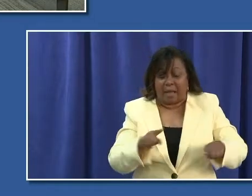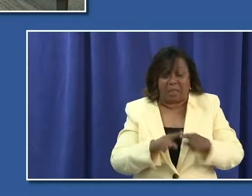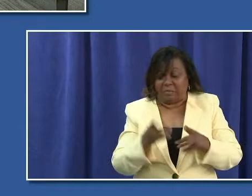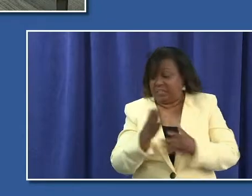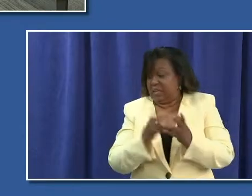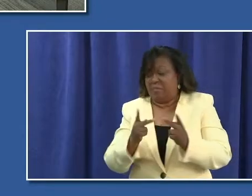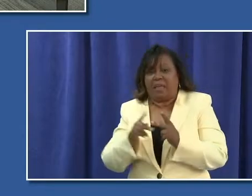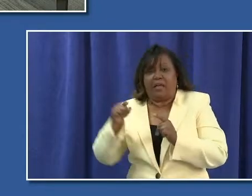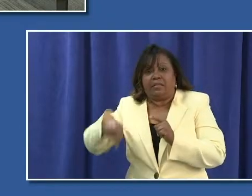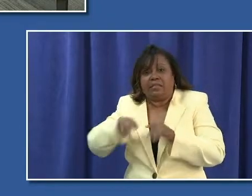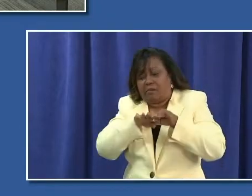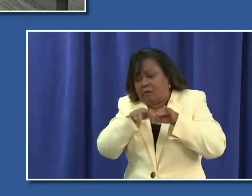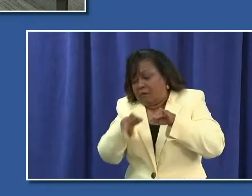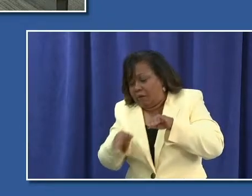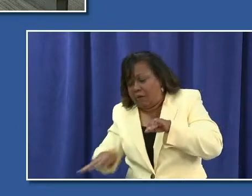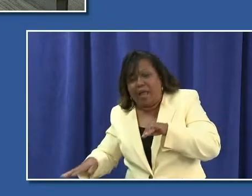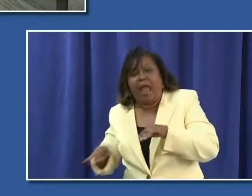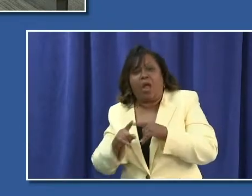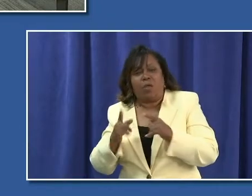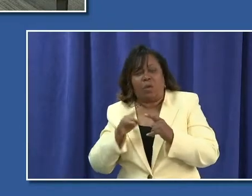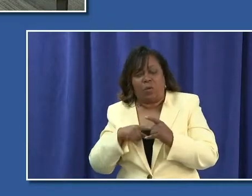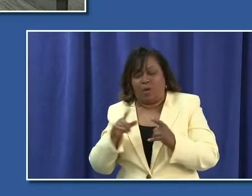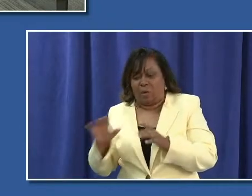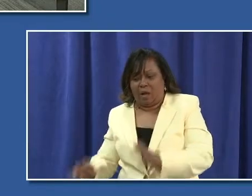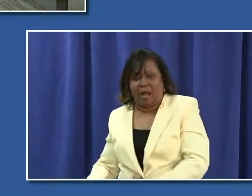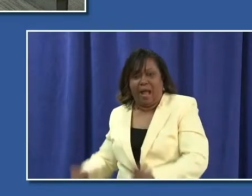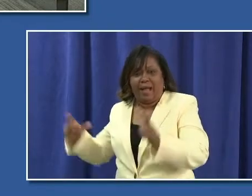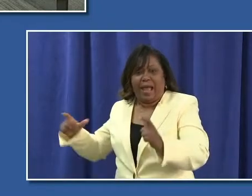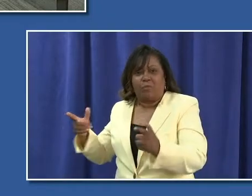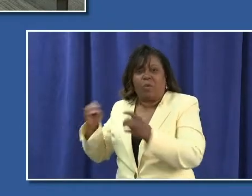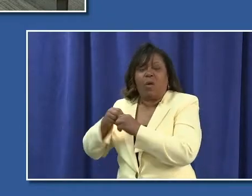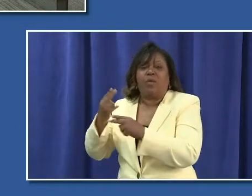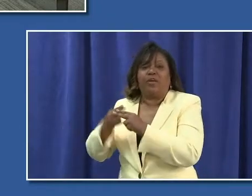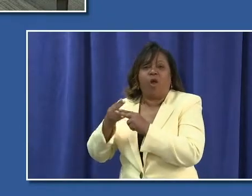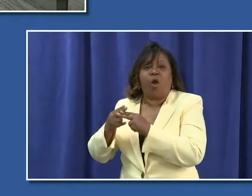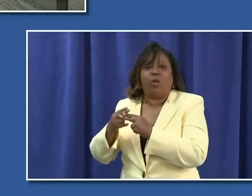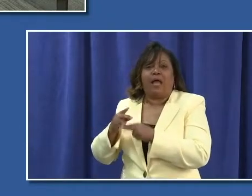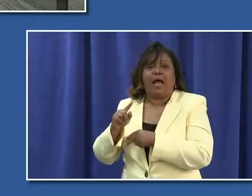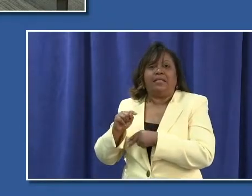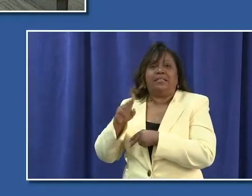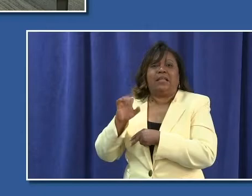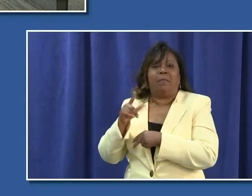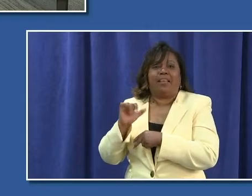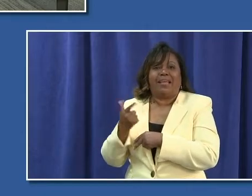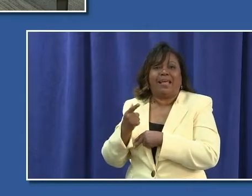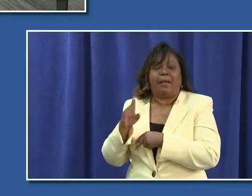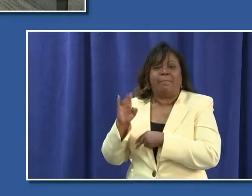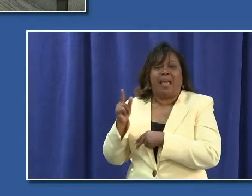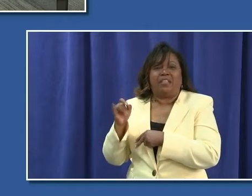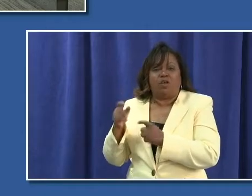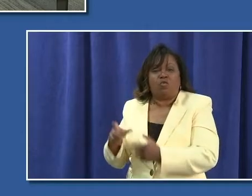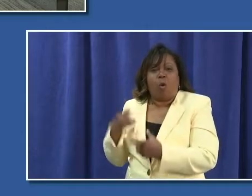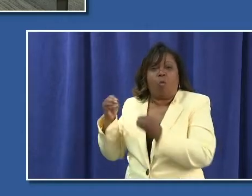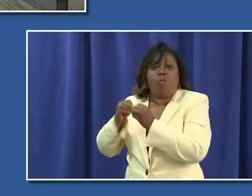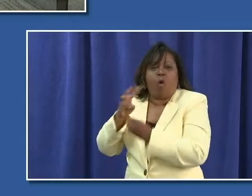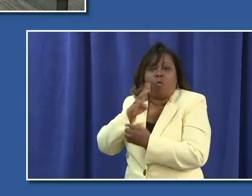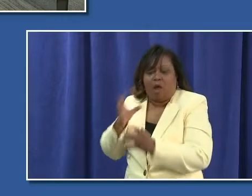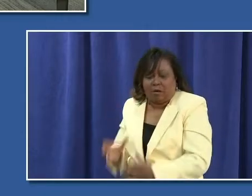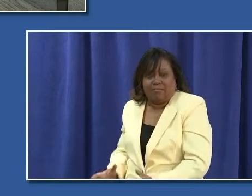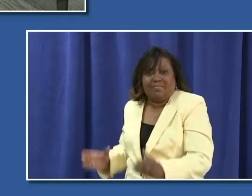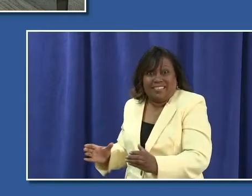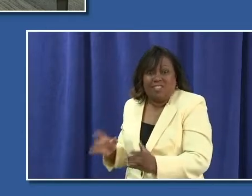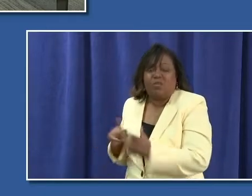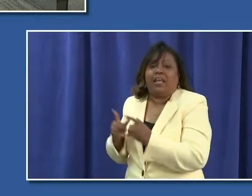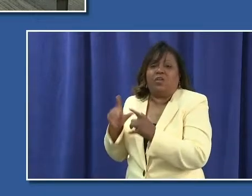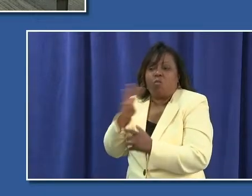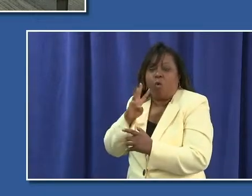be someplace downstream. And we will upsize that pipe and put in what we call a tumbling basin, which is able to hold more water, right? So